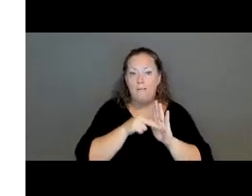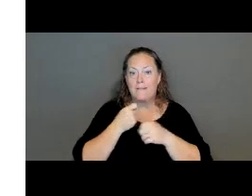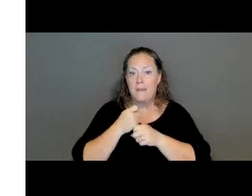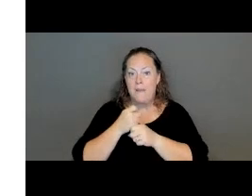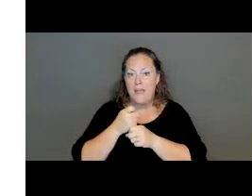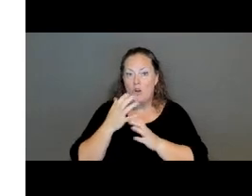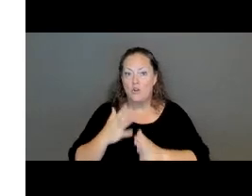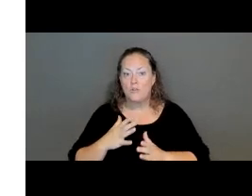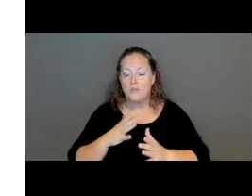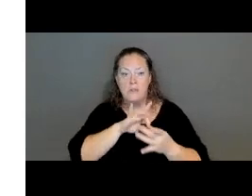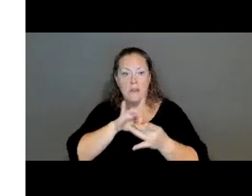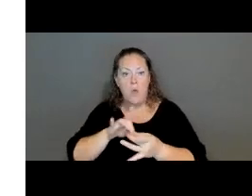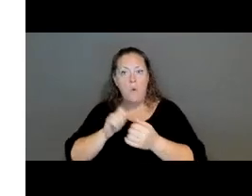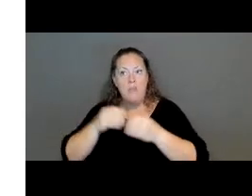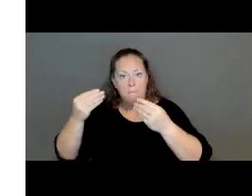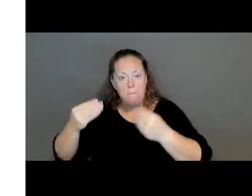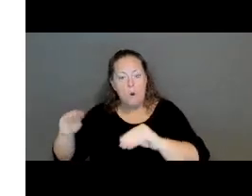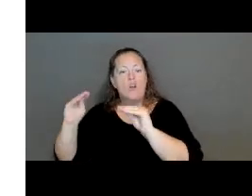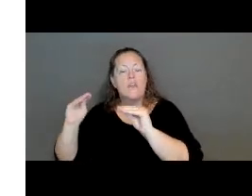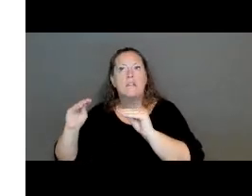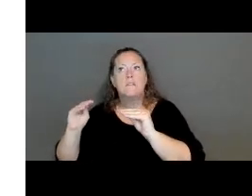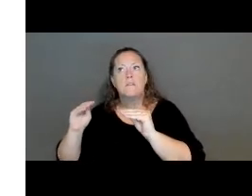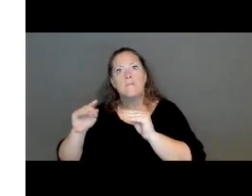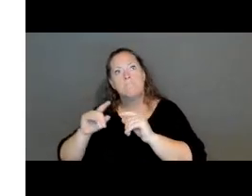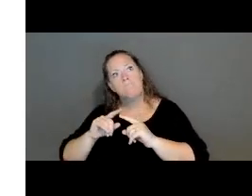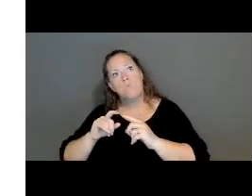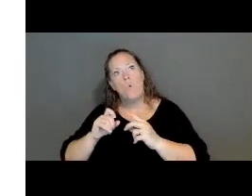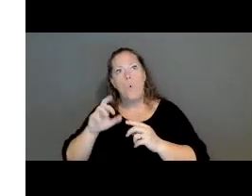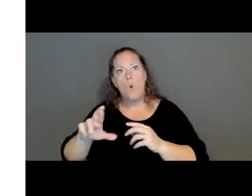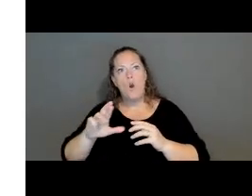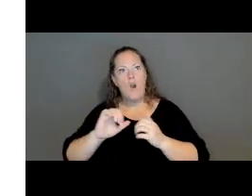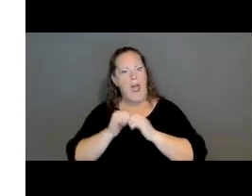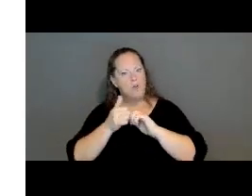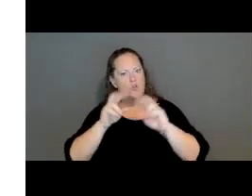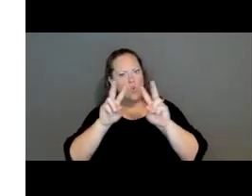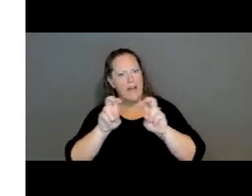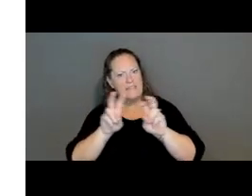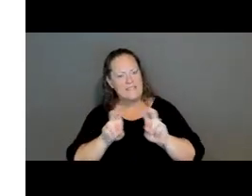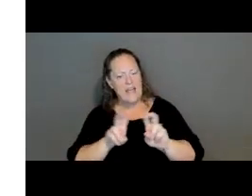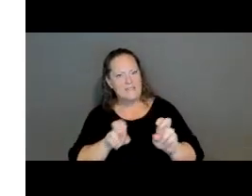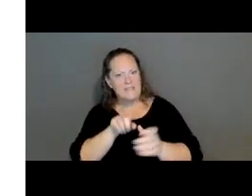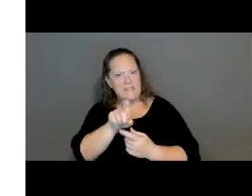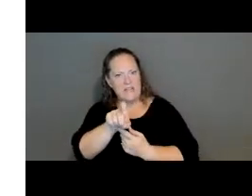regarding markets and regarding assessing that need of